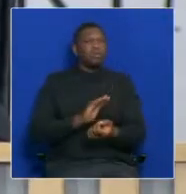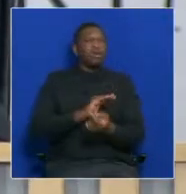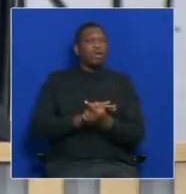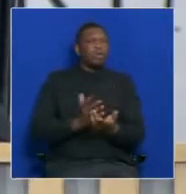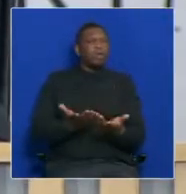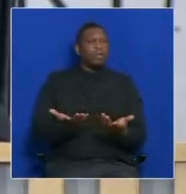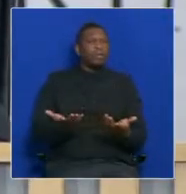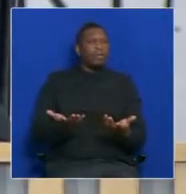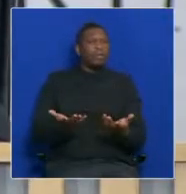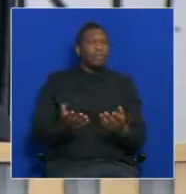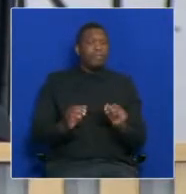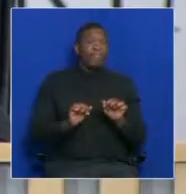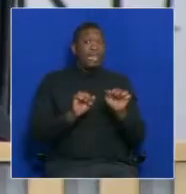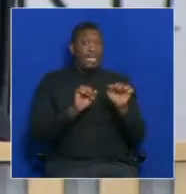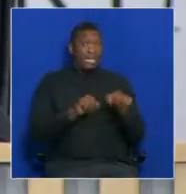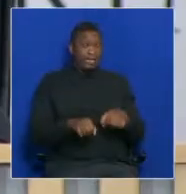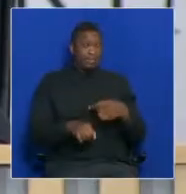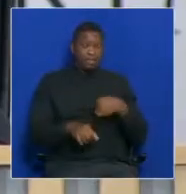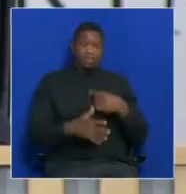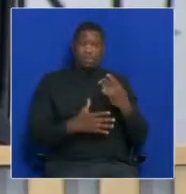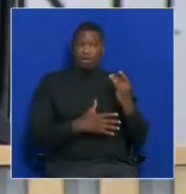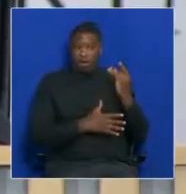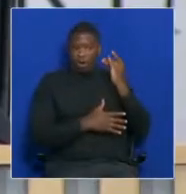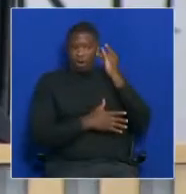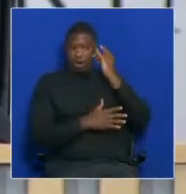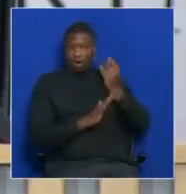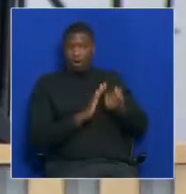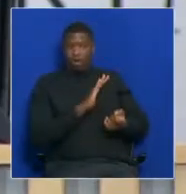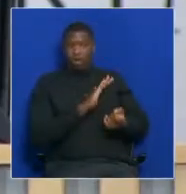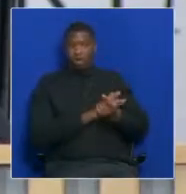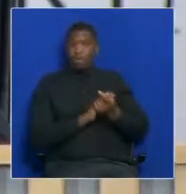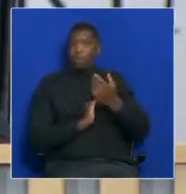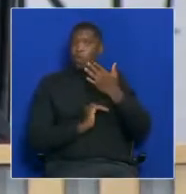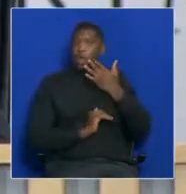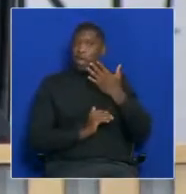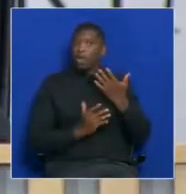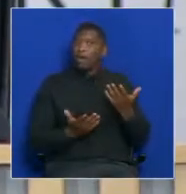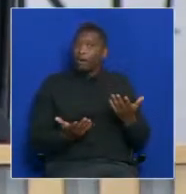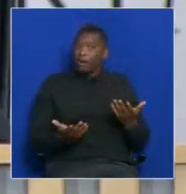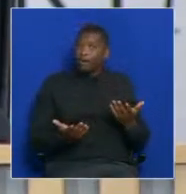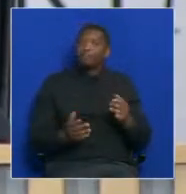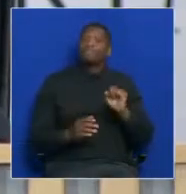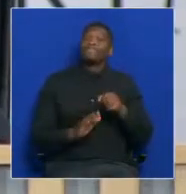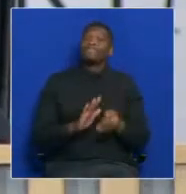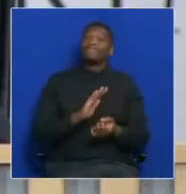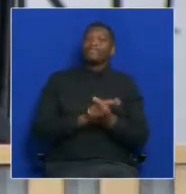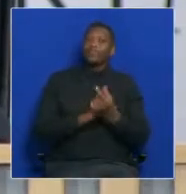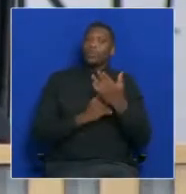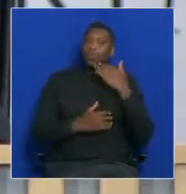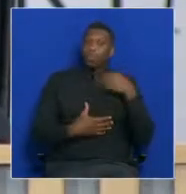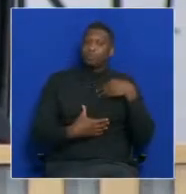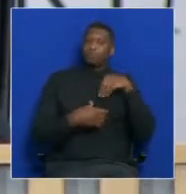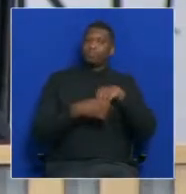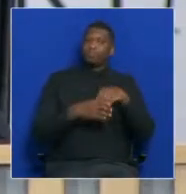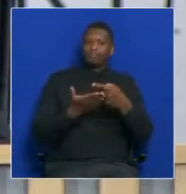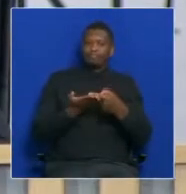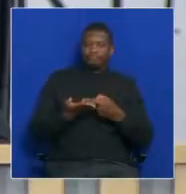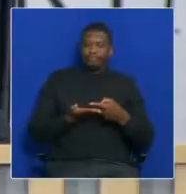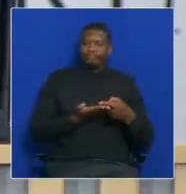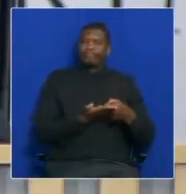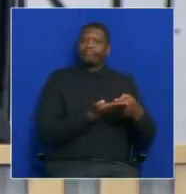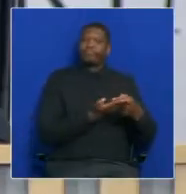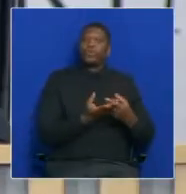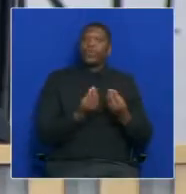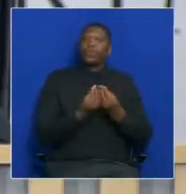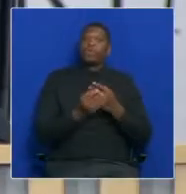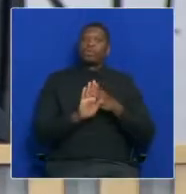I only got to know about it when I was discussing with the project managers. Then I found